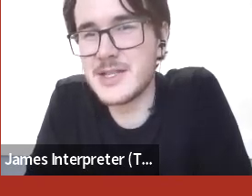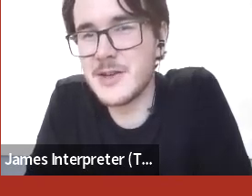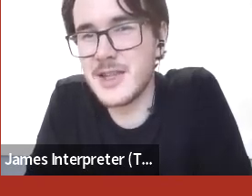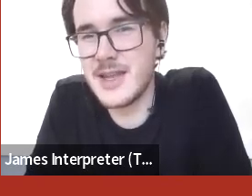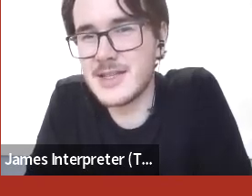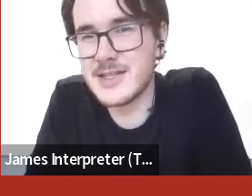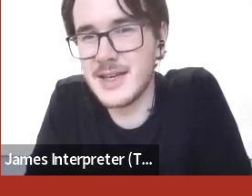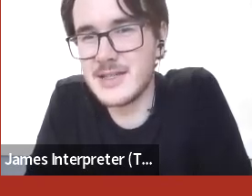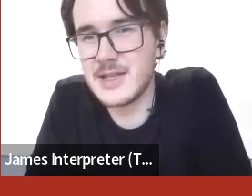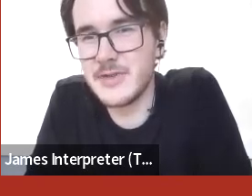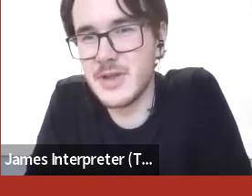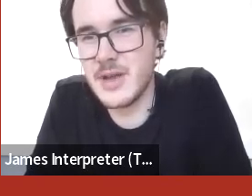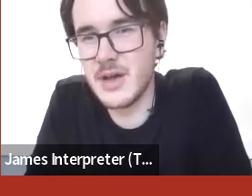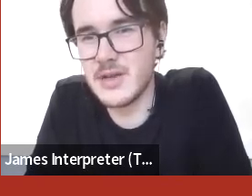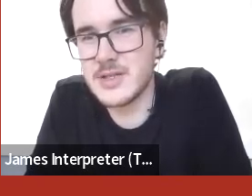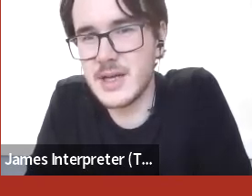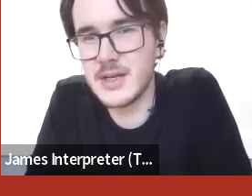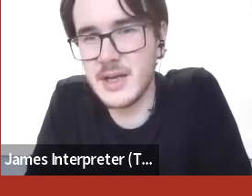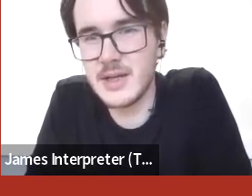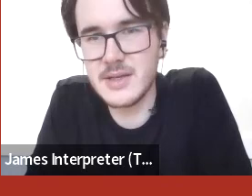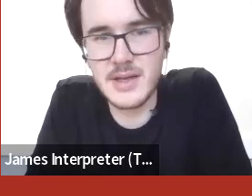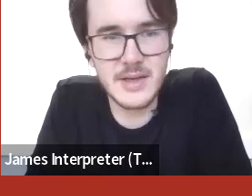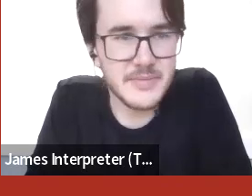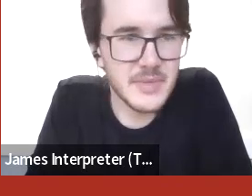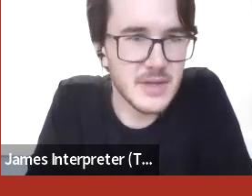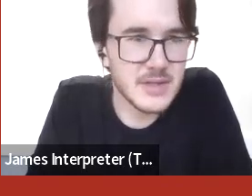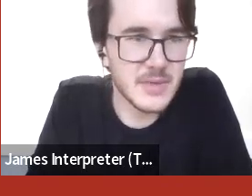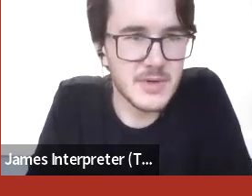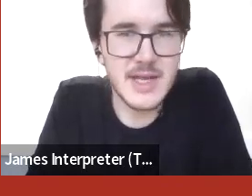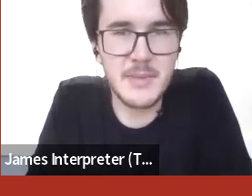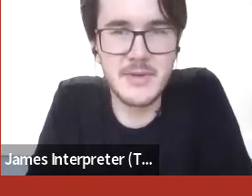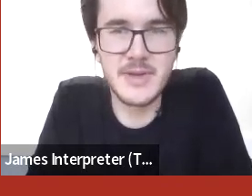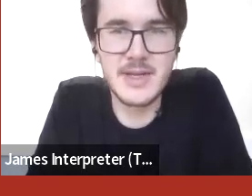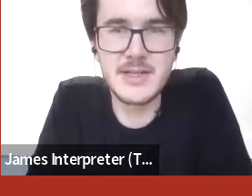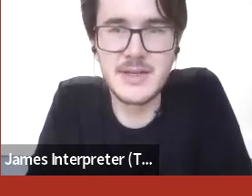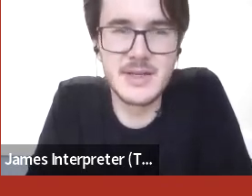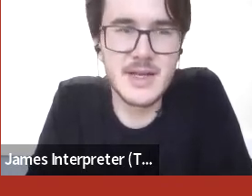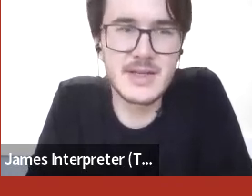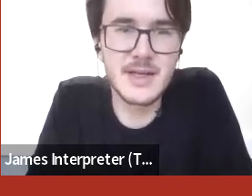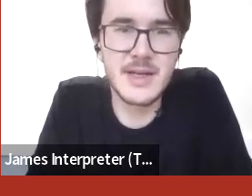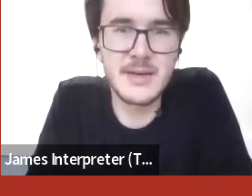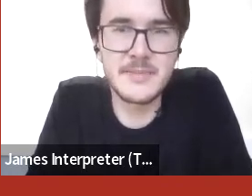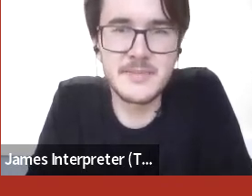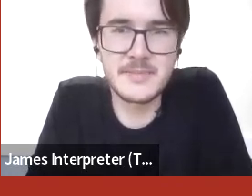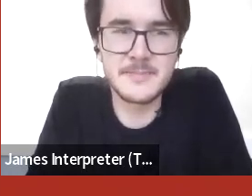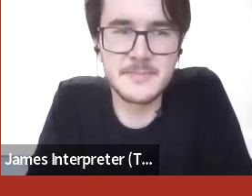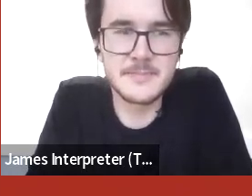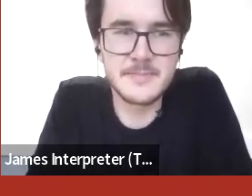So let's look at the next slide to see if you can understand and some of the receptive in this. Next slide